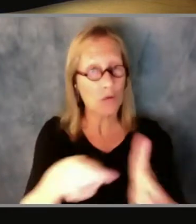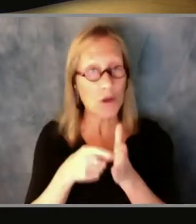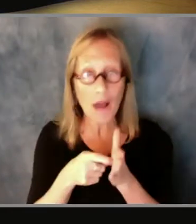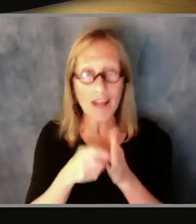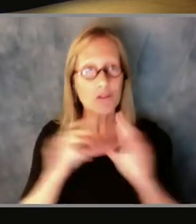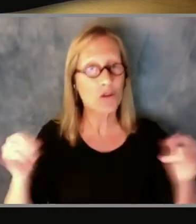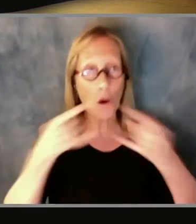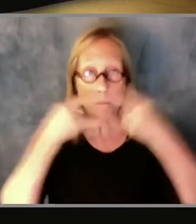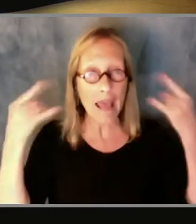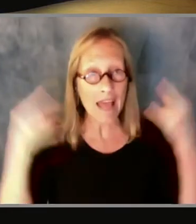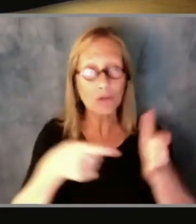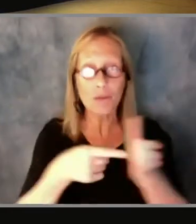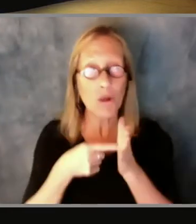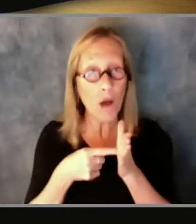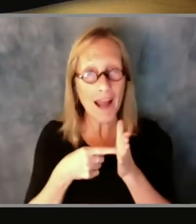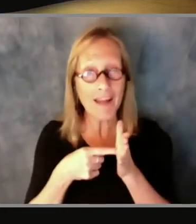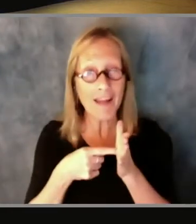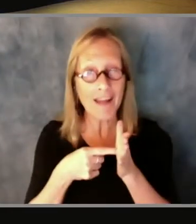Forum.